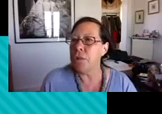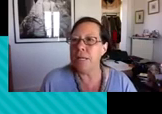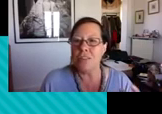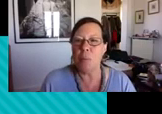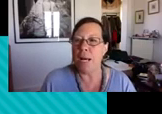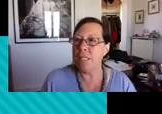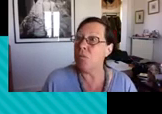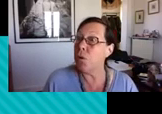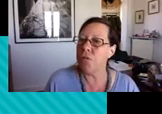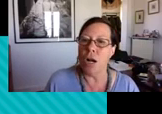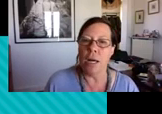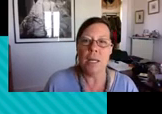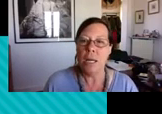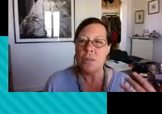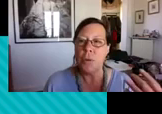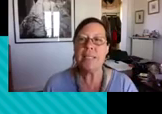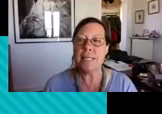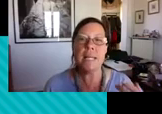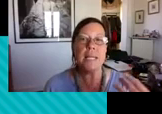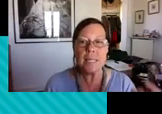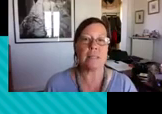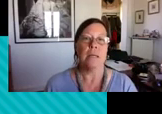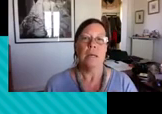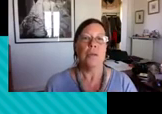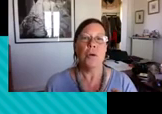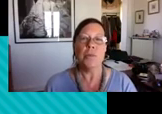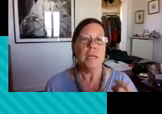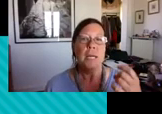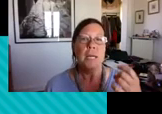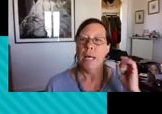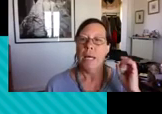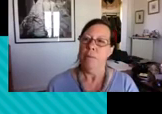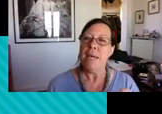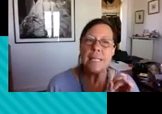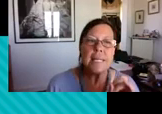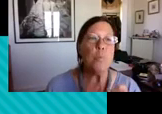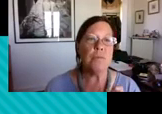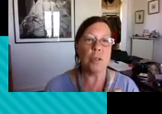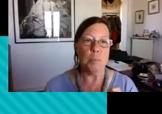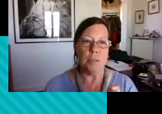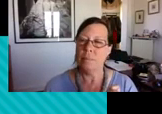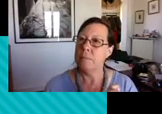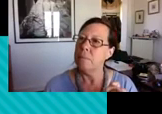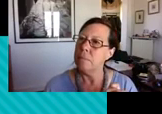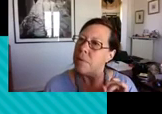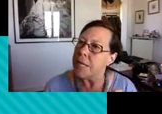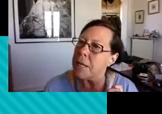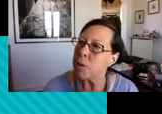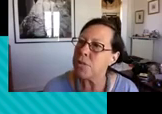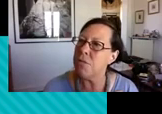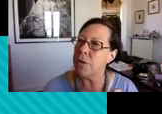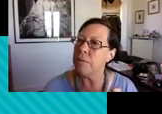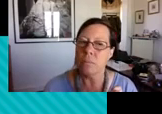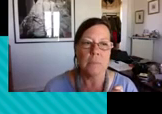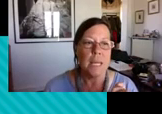in the US of possible voter fraud. So he says that yes, you know, mail is more vulnerable than